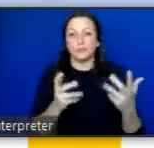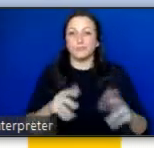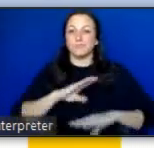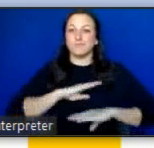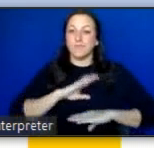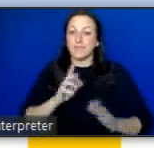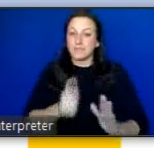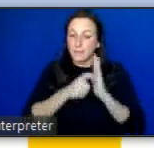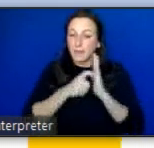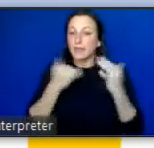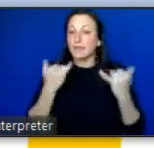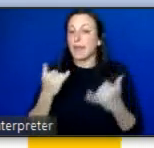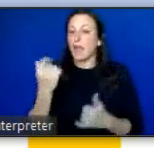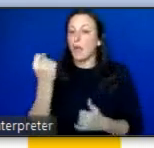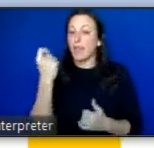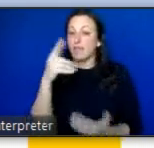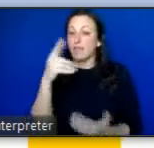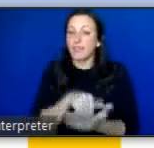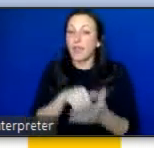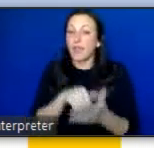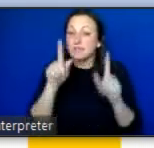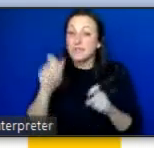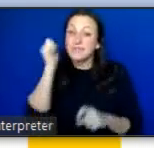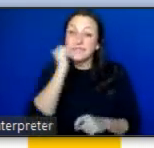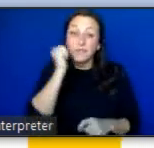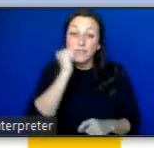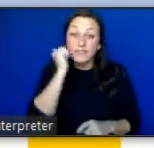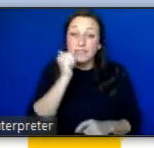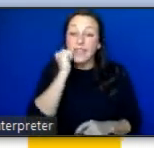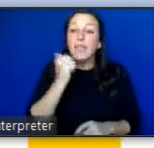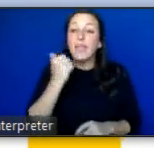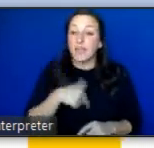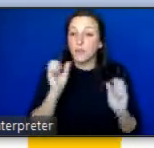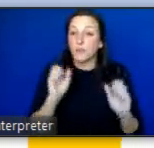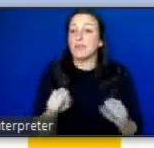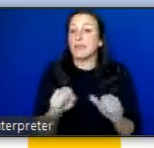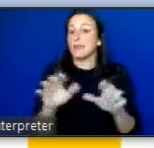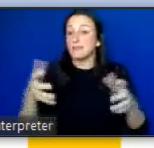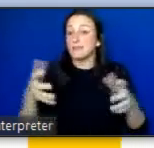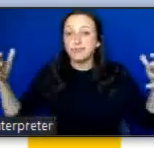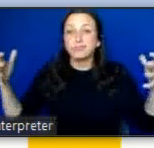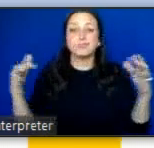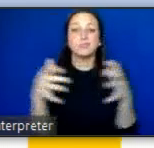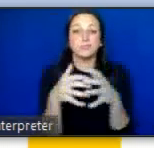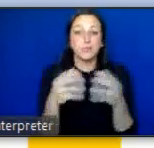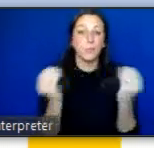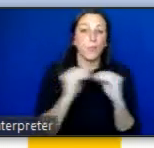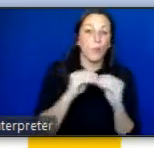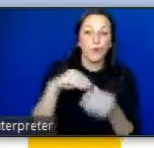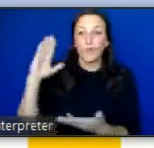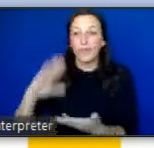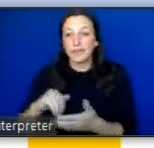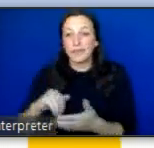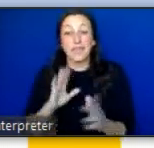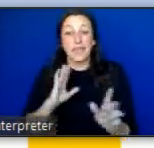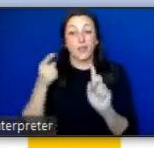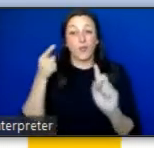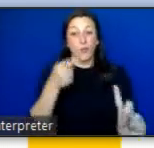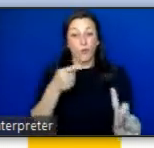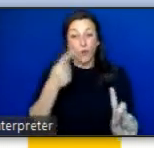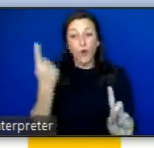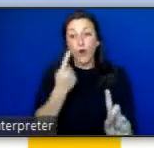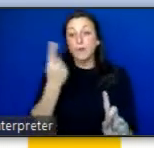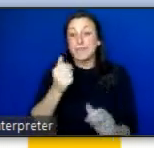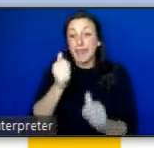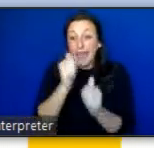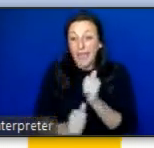doing 11,000 tests a day and have the ability to scale significantly higher. And our goal has always been that every Coloradan